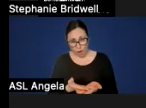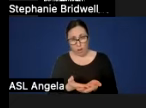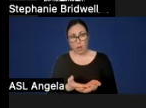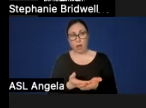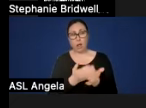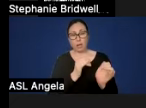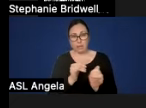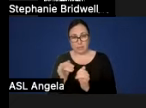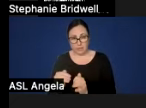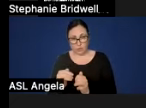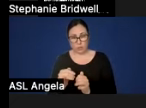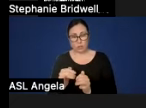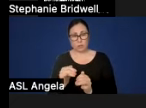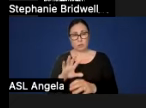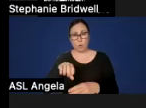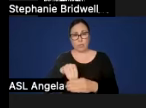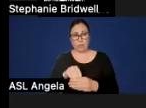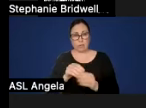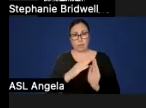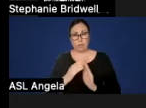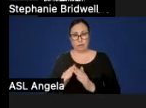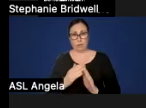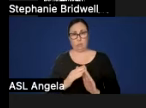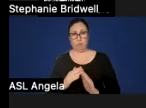individuals in our communities are getting